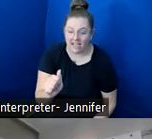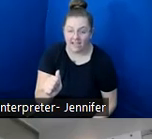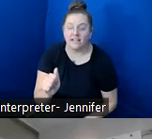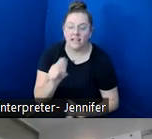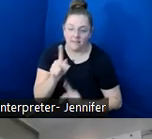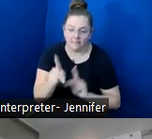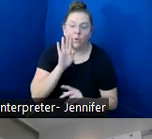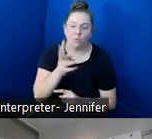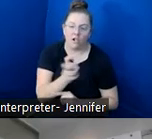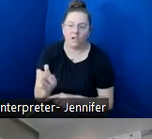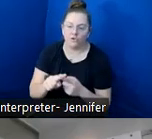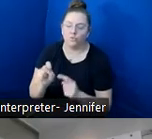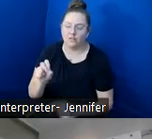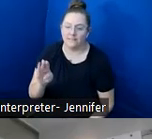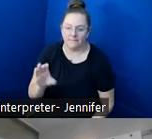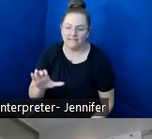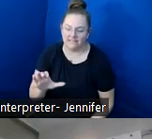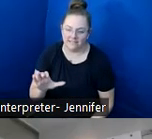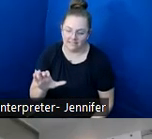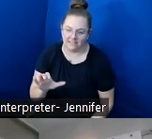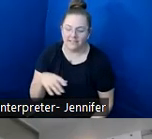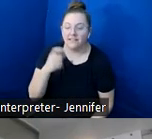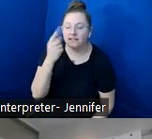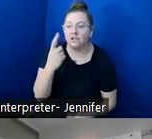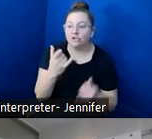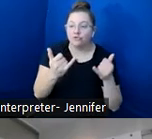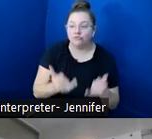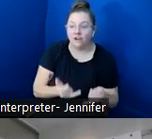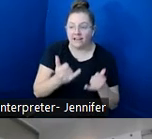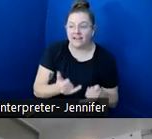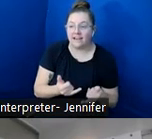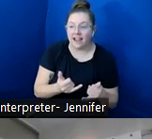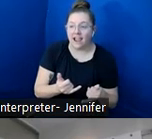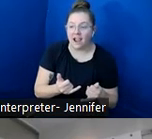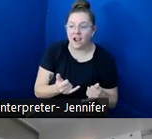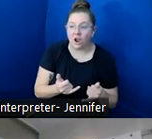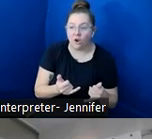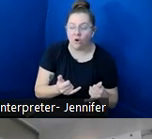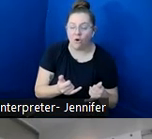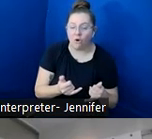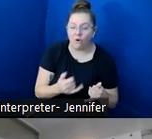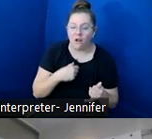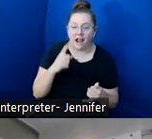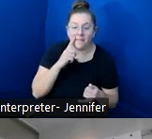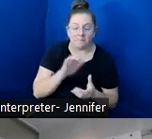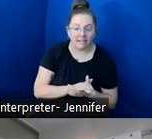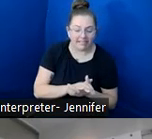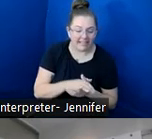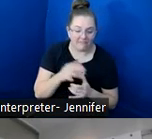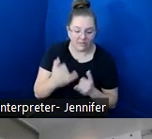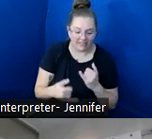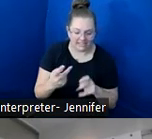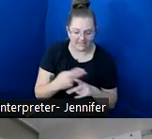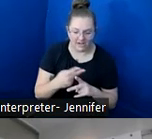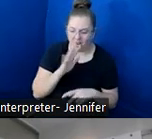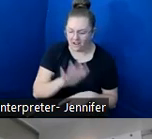to SNBC often. Right now, we have about, I believe last figured out was 70%